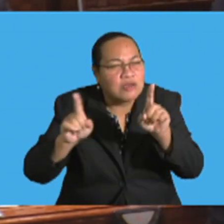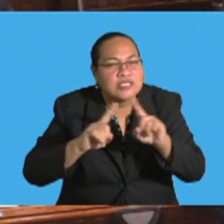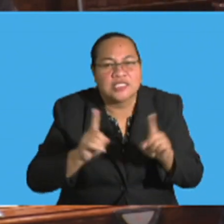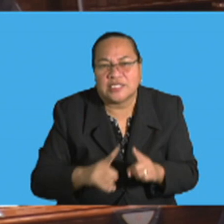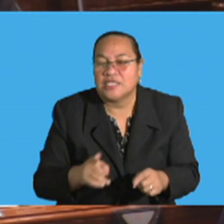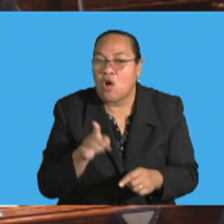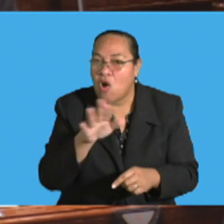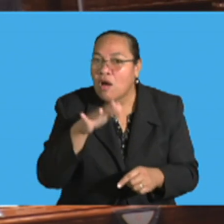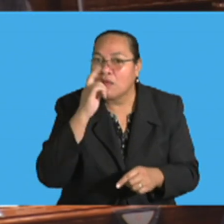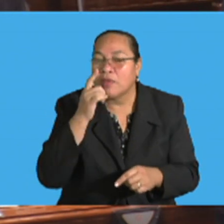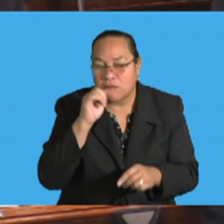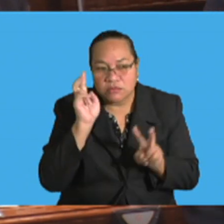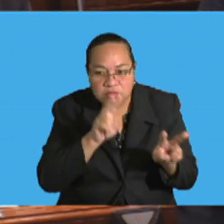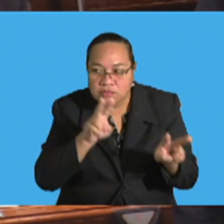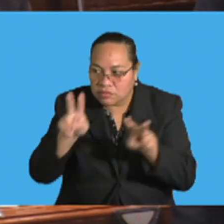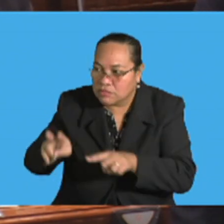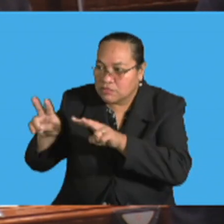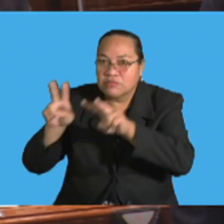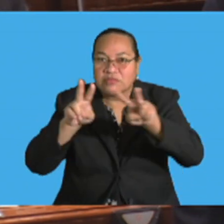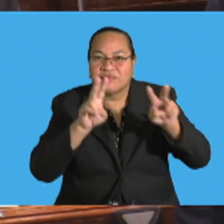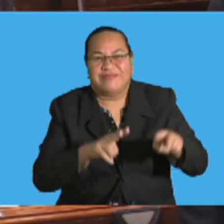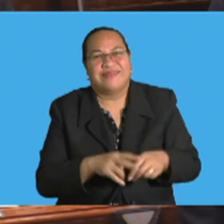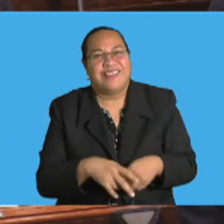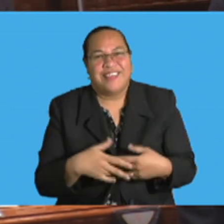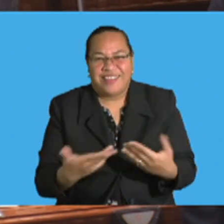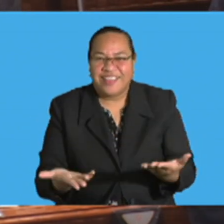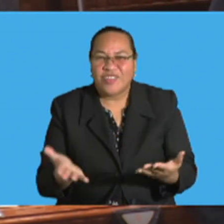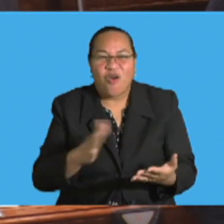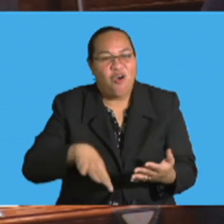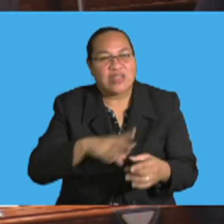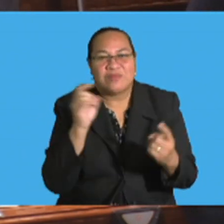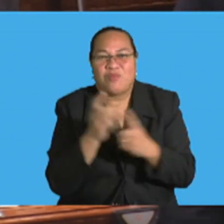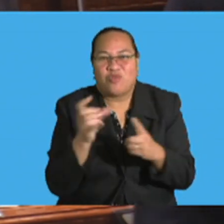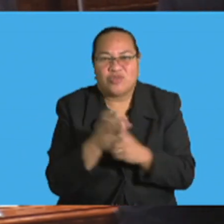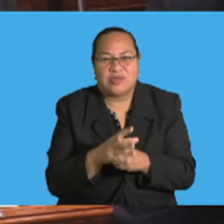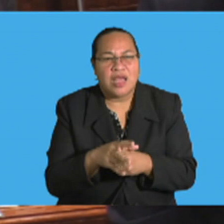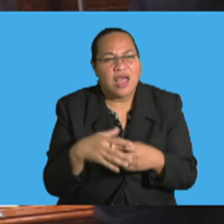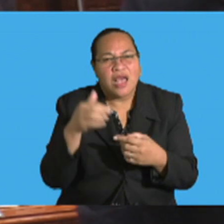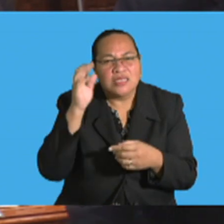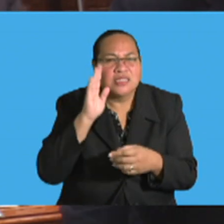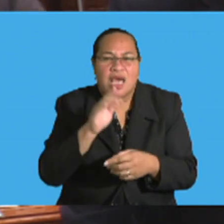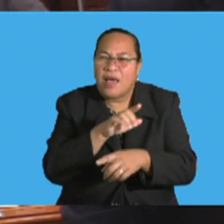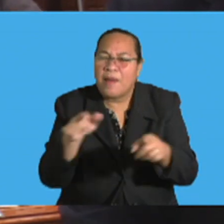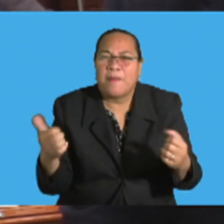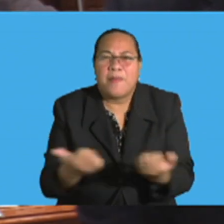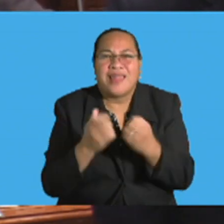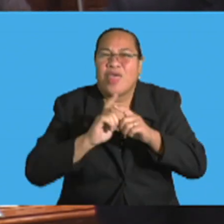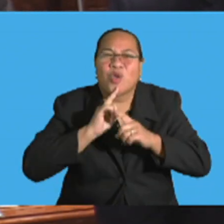sir. So, Mr. Speaker, sir, I think there's quite a lot of comments have been made in respect